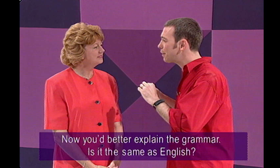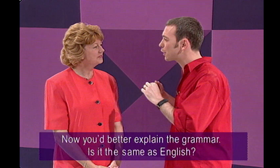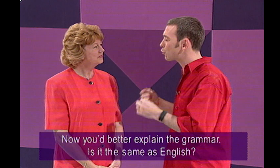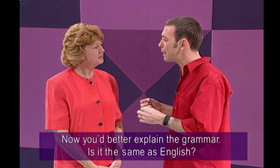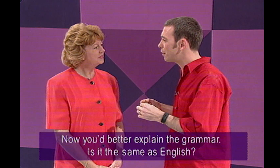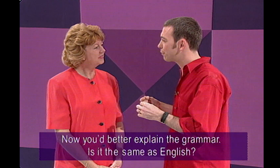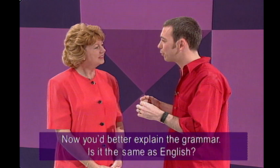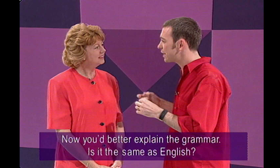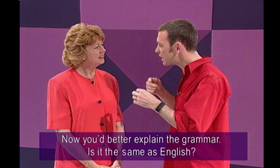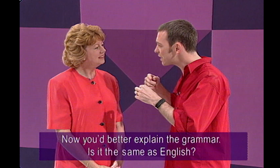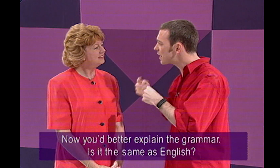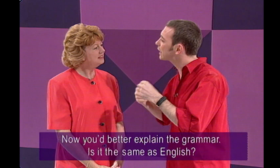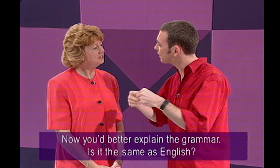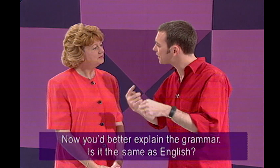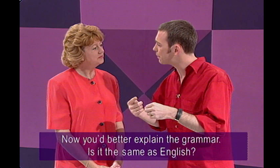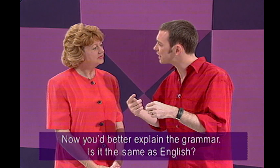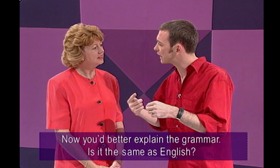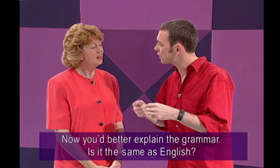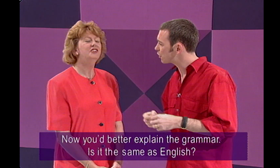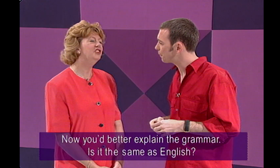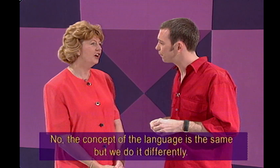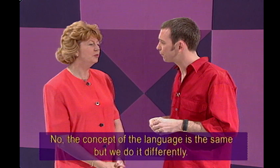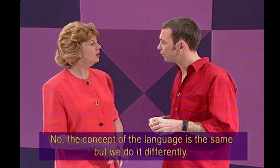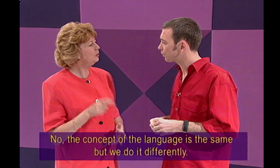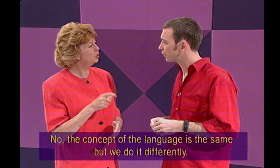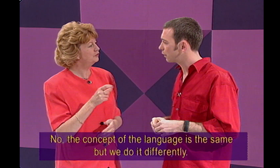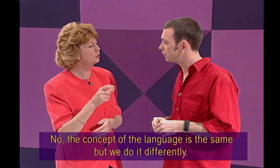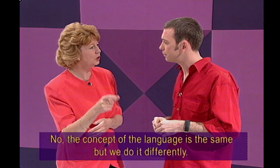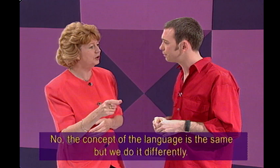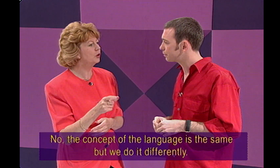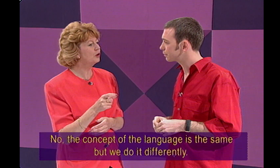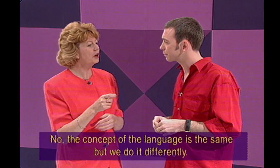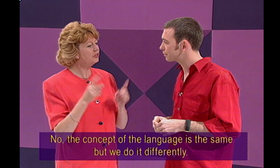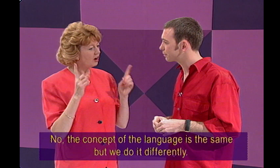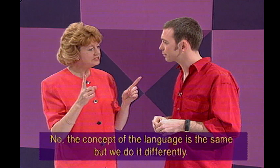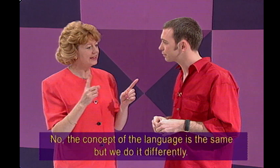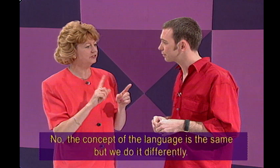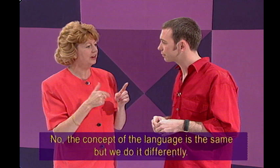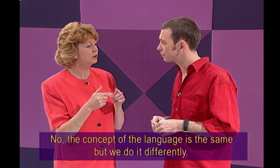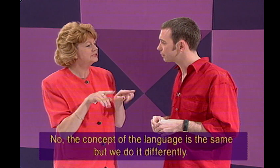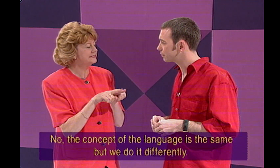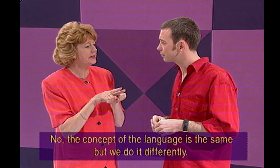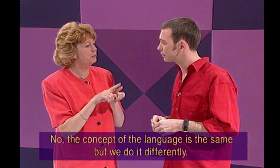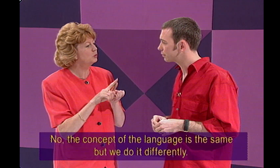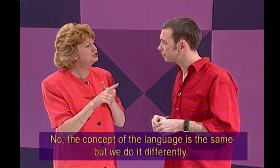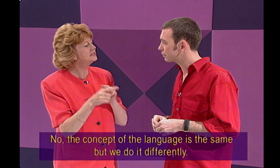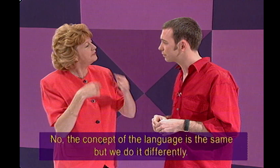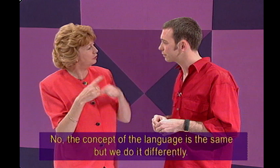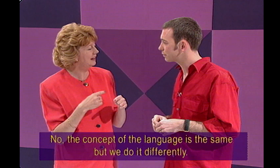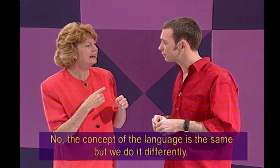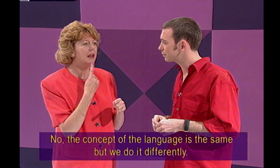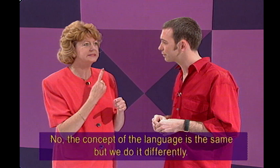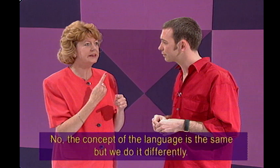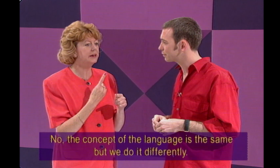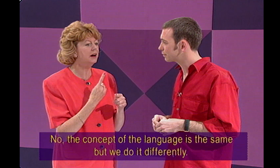explain the grammar for me. Is it exactly the same as English? No. Not in word-for-word. Although, the context of the language is a stay, but we do it